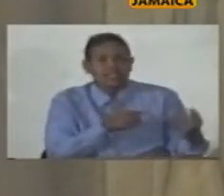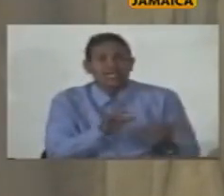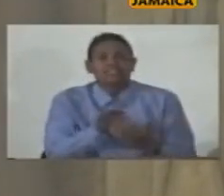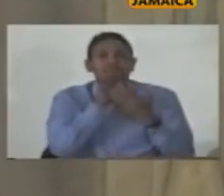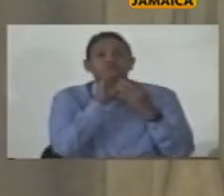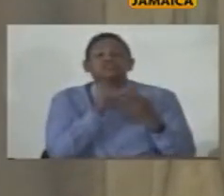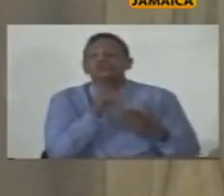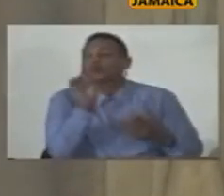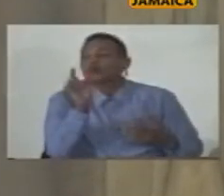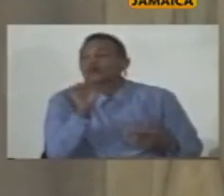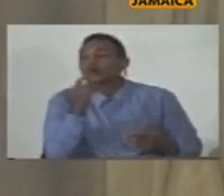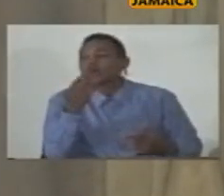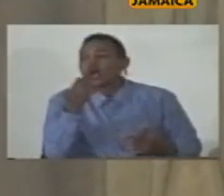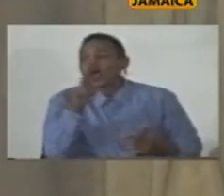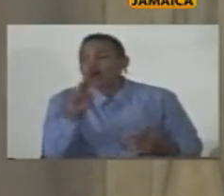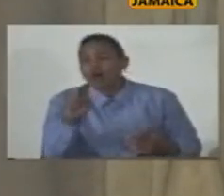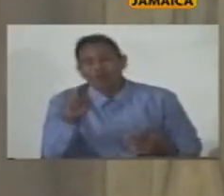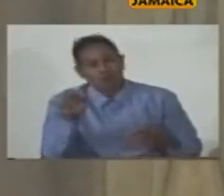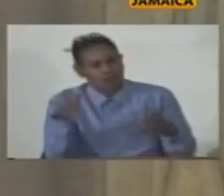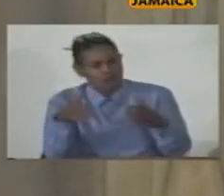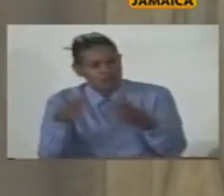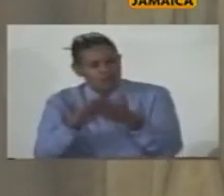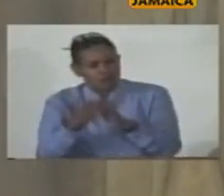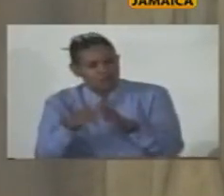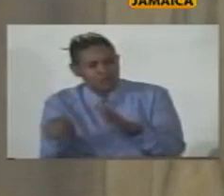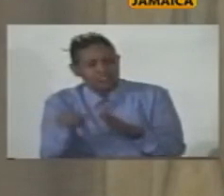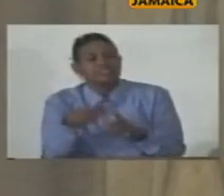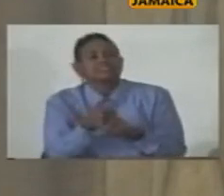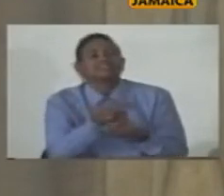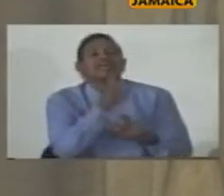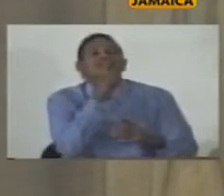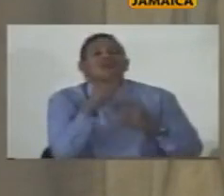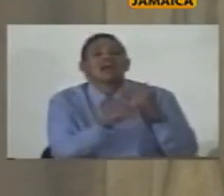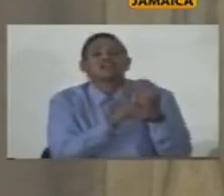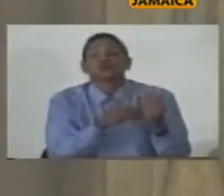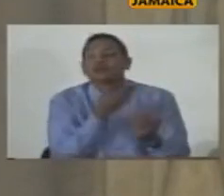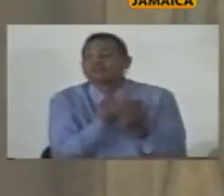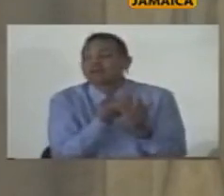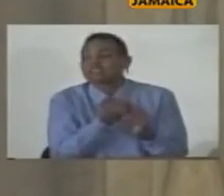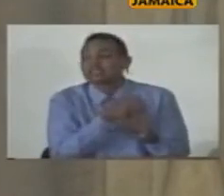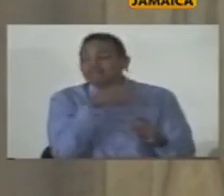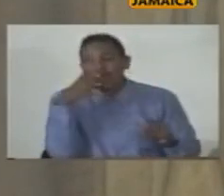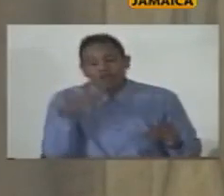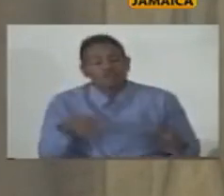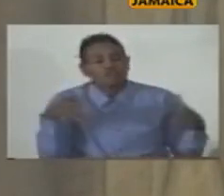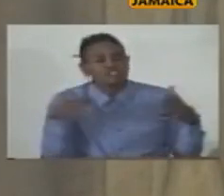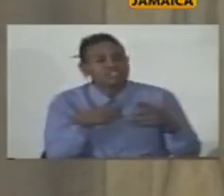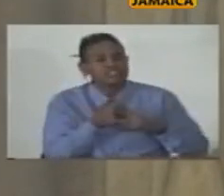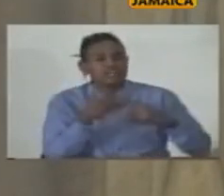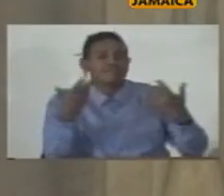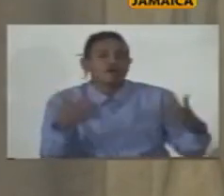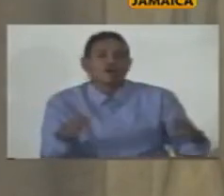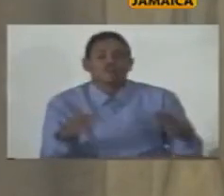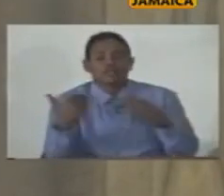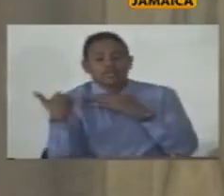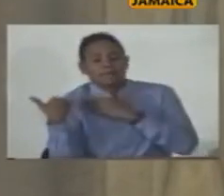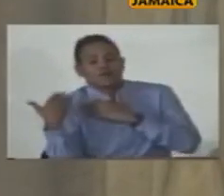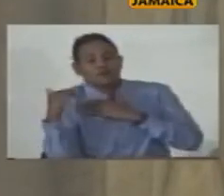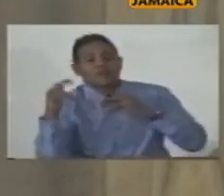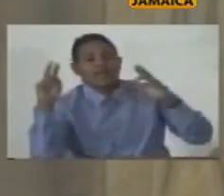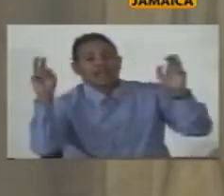hard. This adds to the fact that the agriculture sector, already burdened by issues